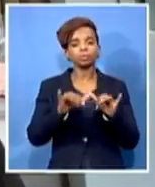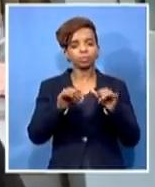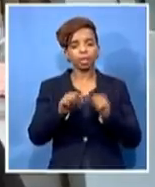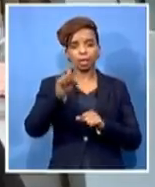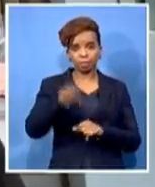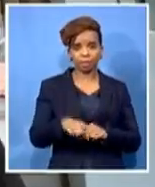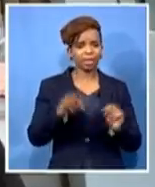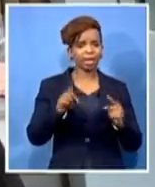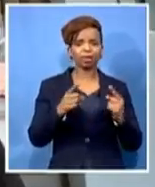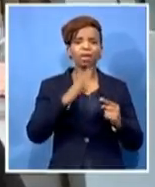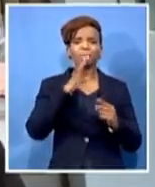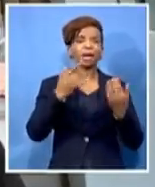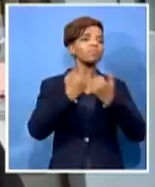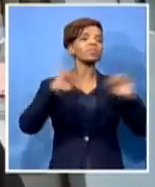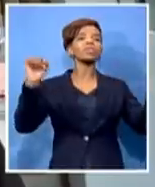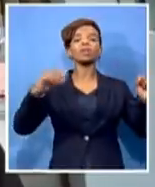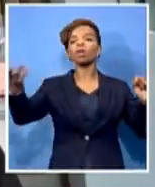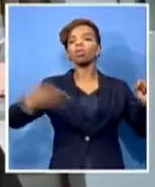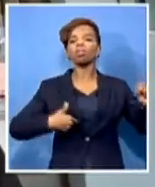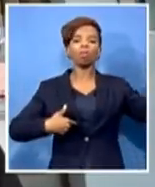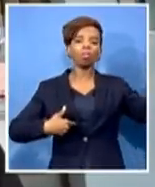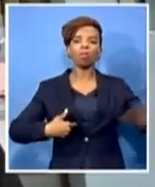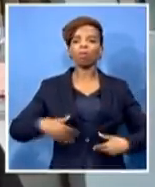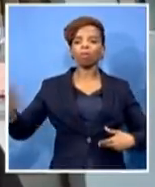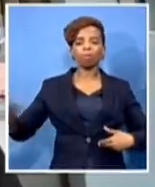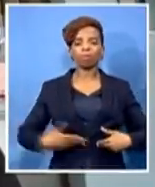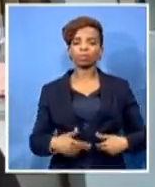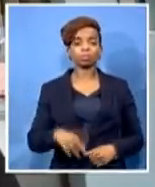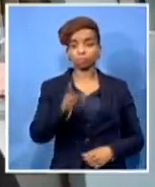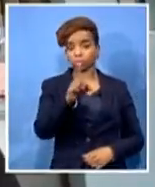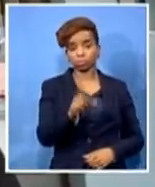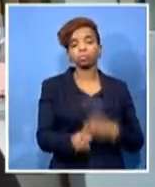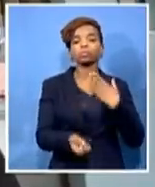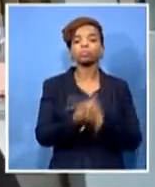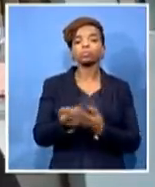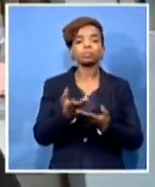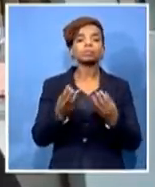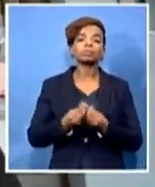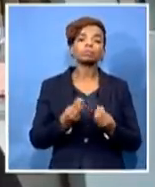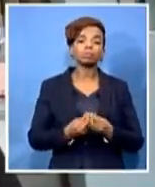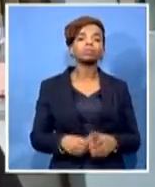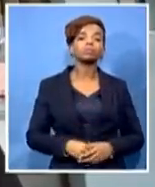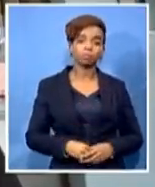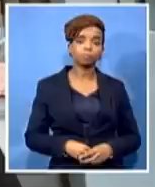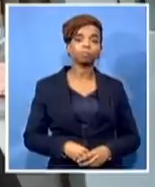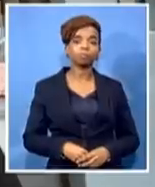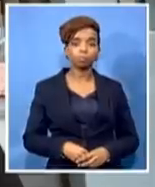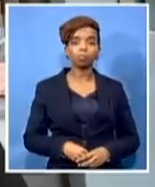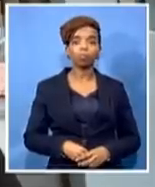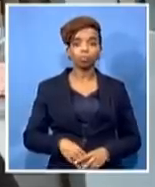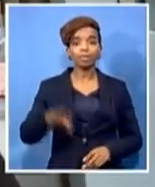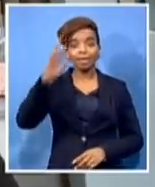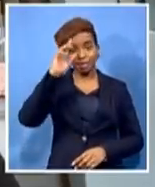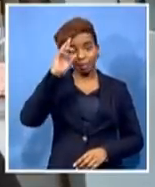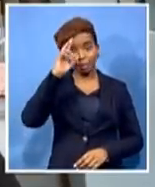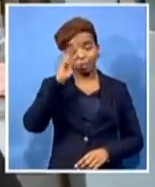that there can be no tension. Remember, scarcity is the source of discord and conflict.